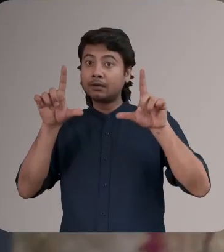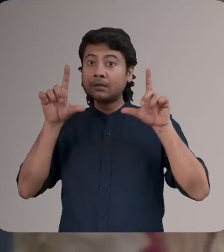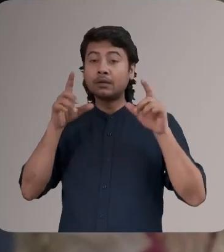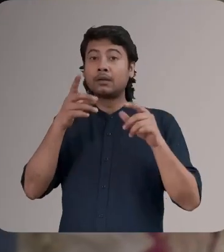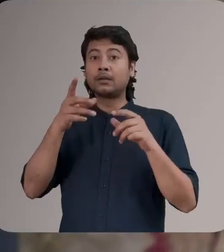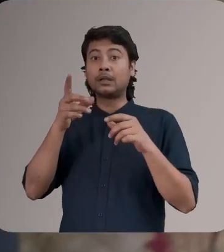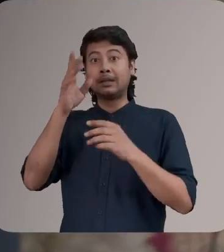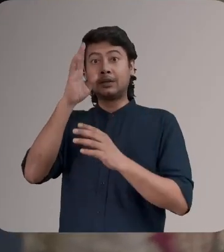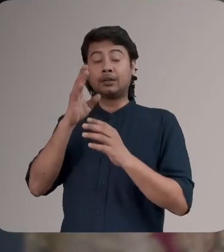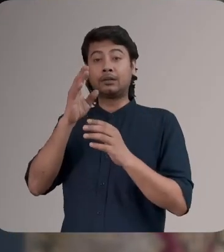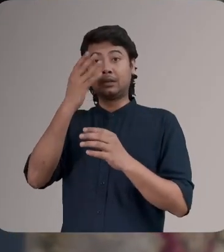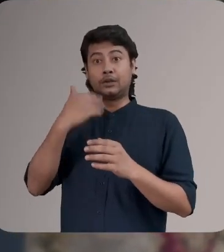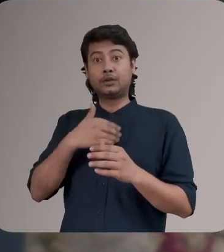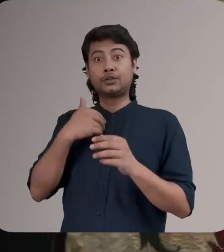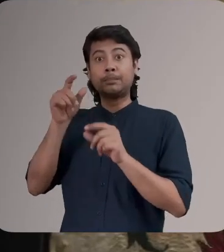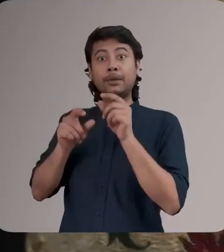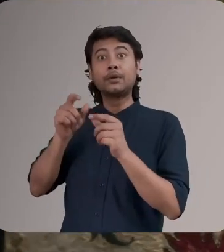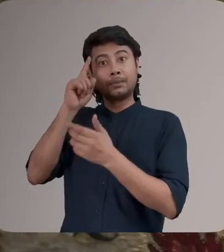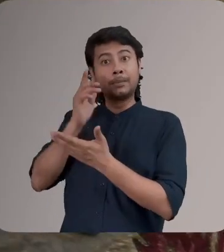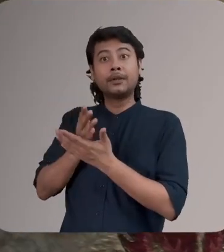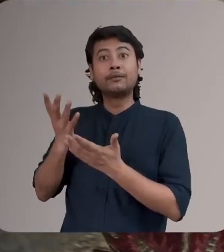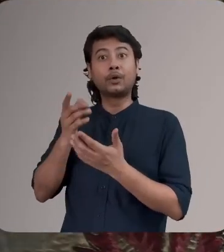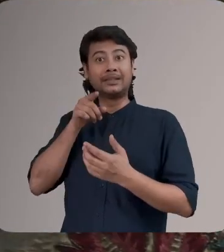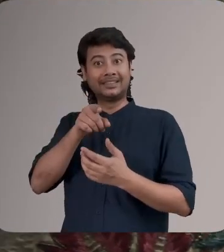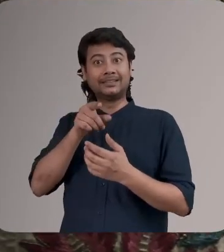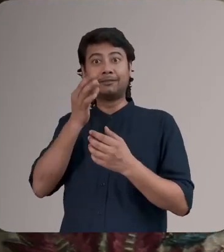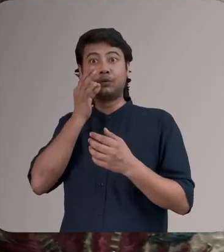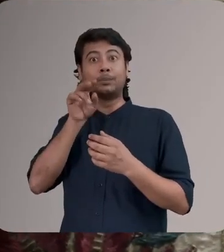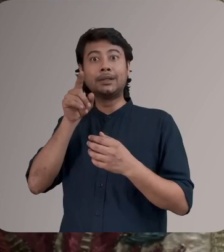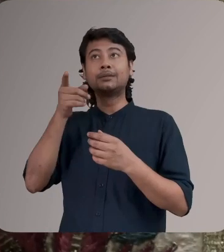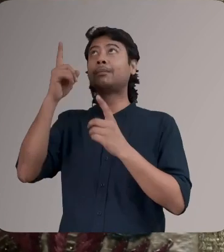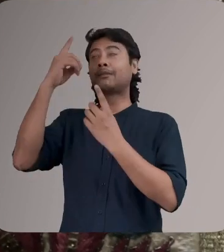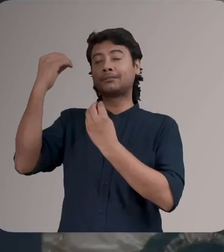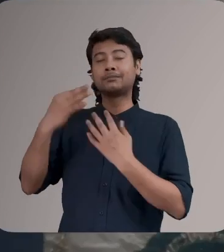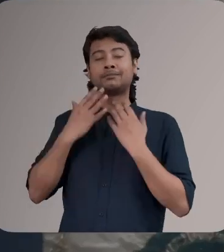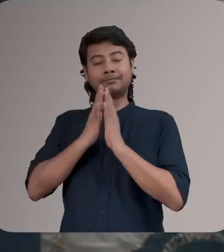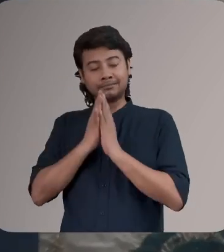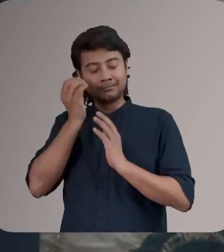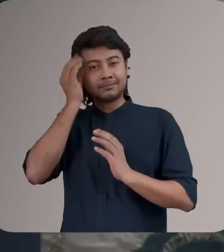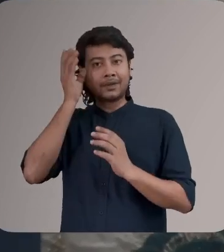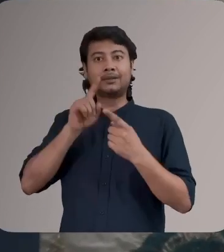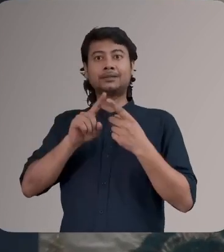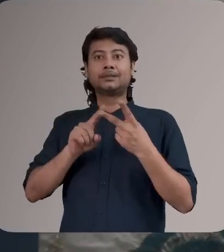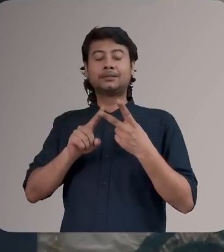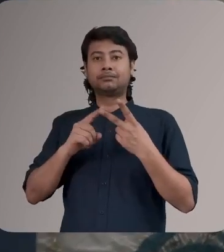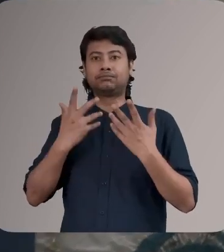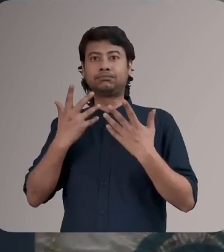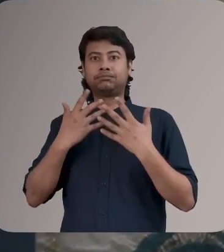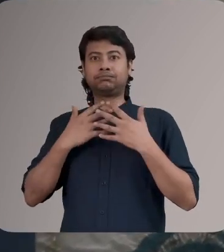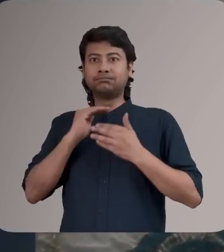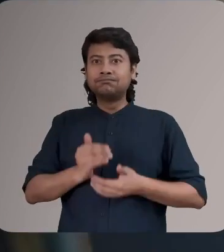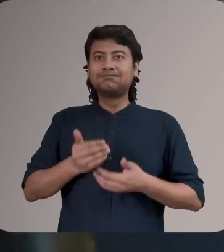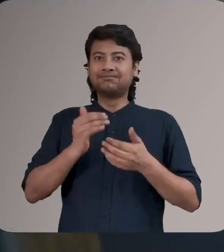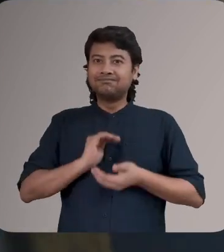The pineapple is a highly symbolic fruit in Christianity, whose interpretation ranges from divine wisdom to human compassion, fertility